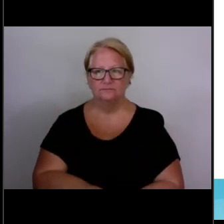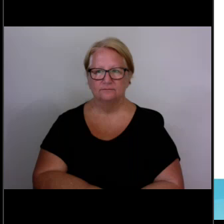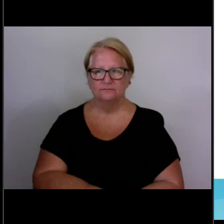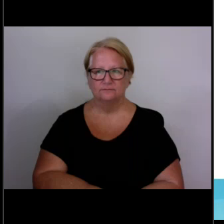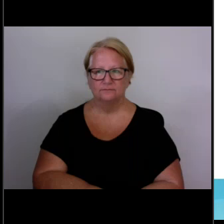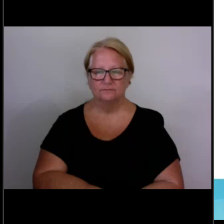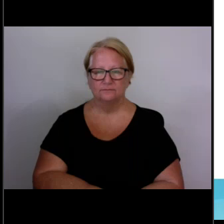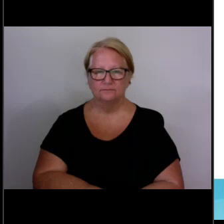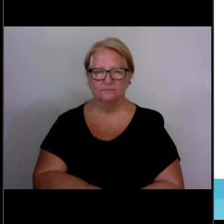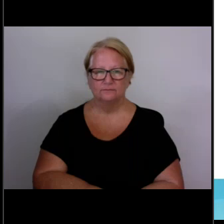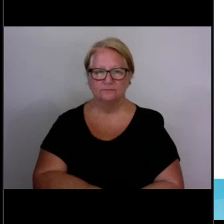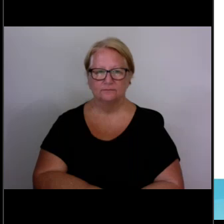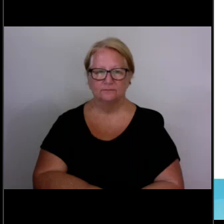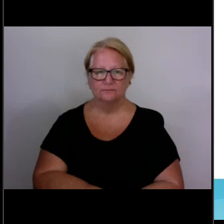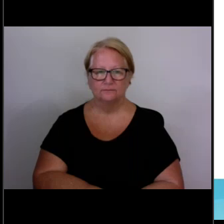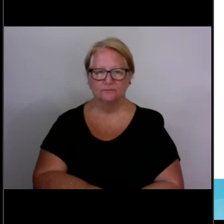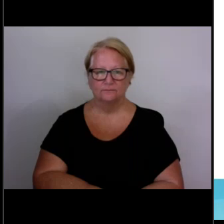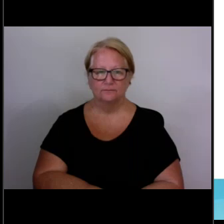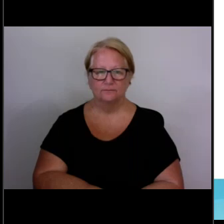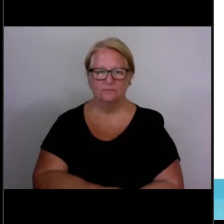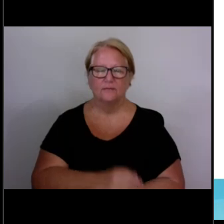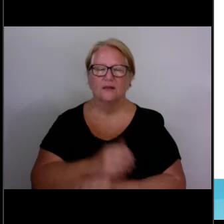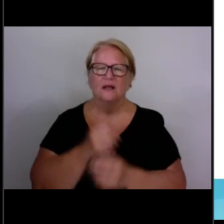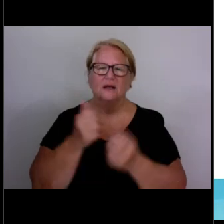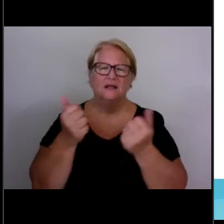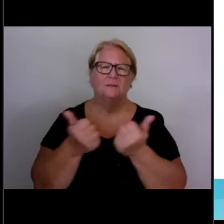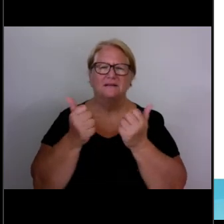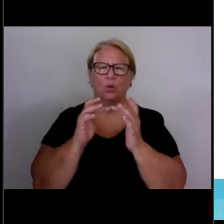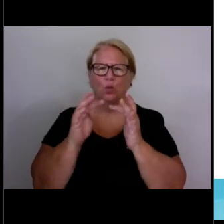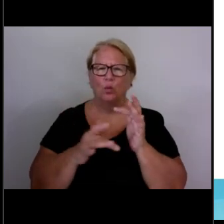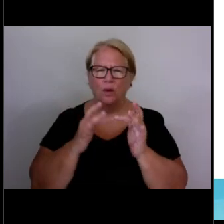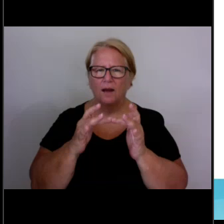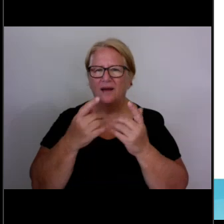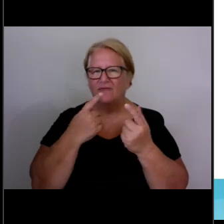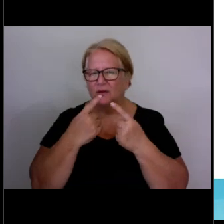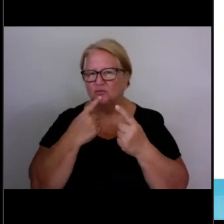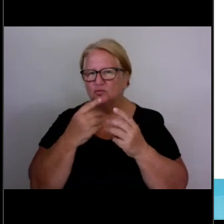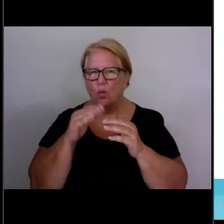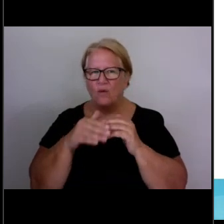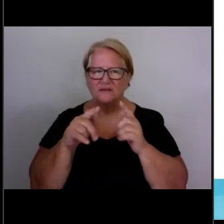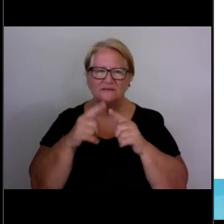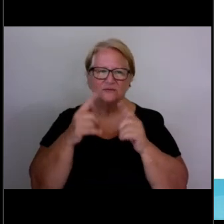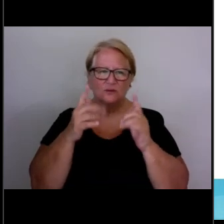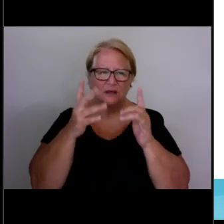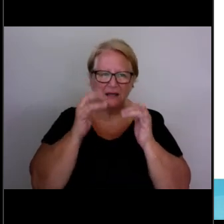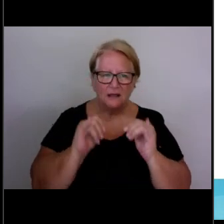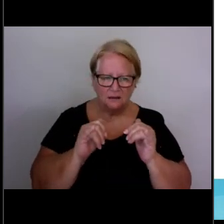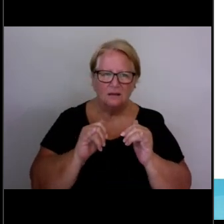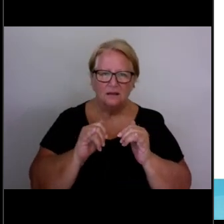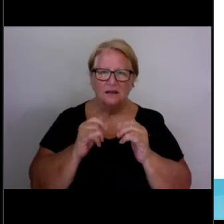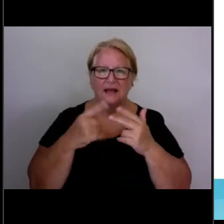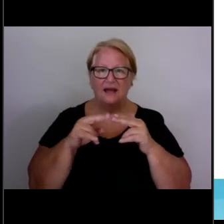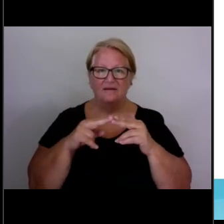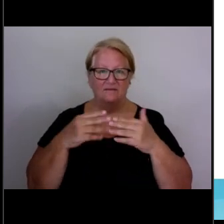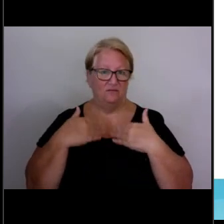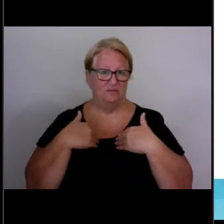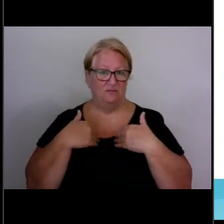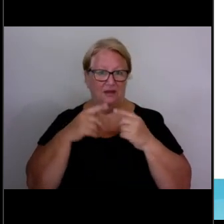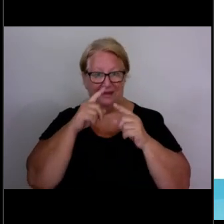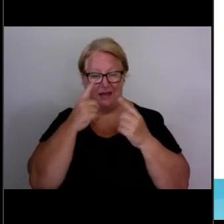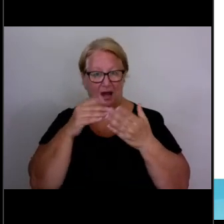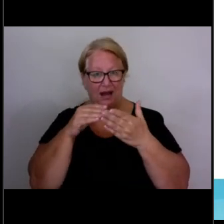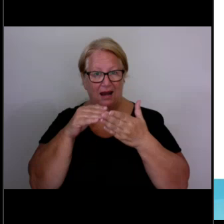of web content about a range of lots of legal issues. And what we say at Legal Aid is if we can't help